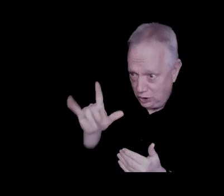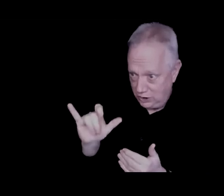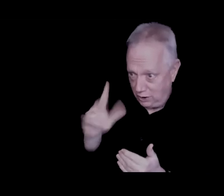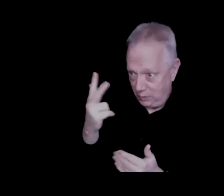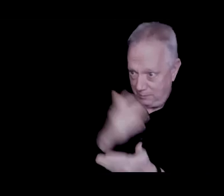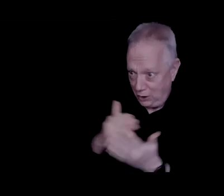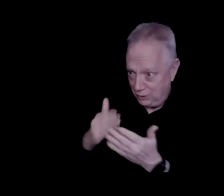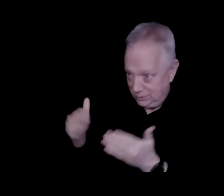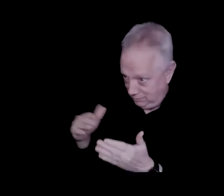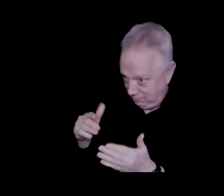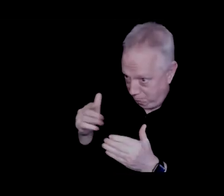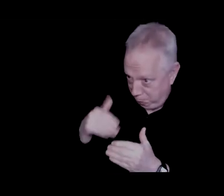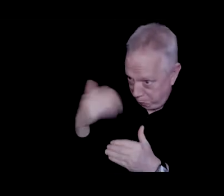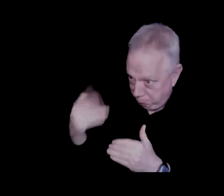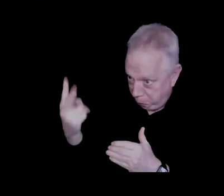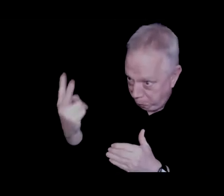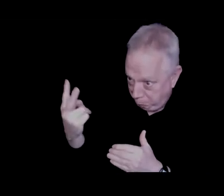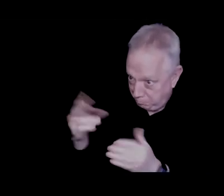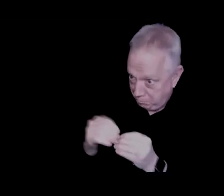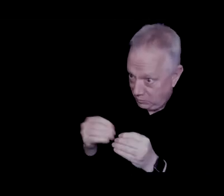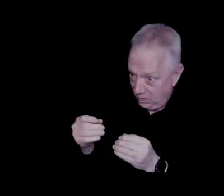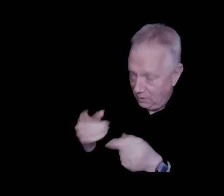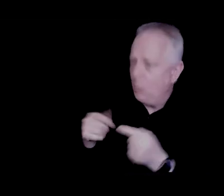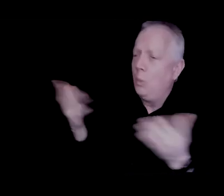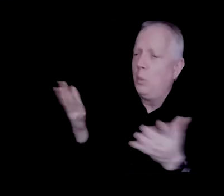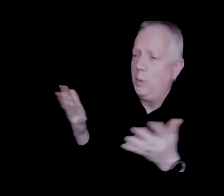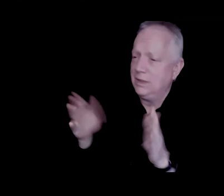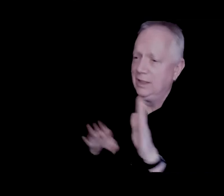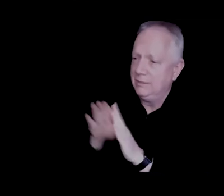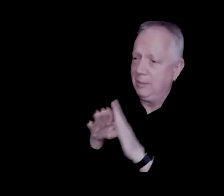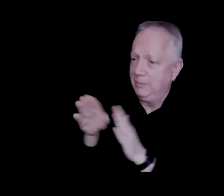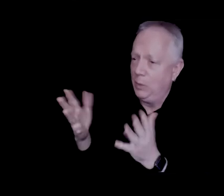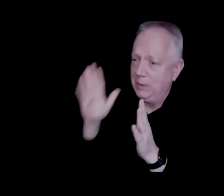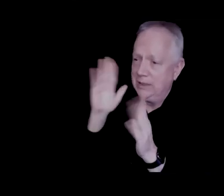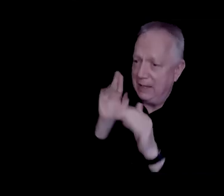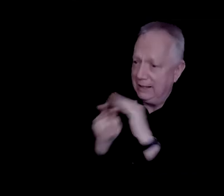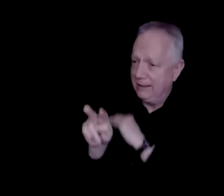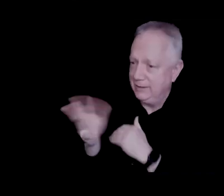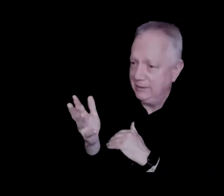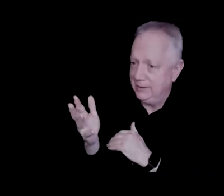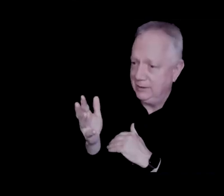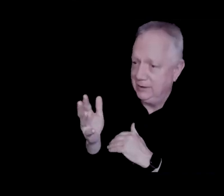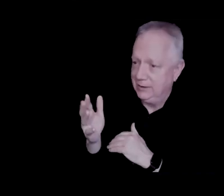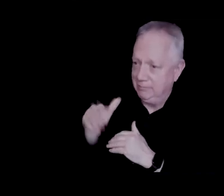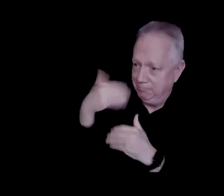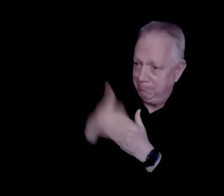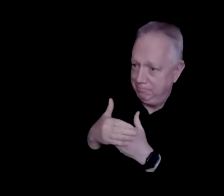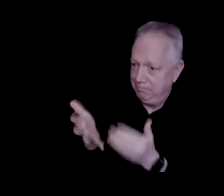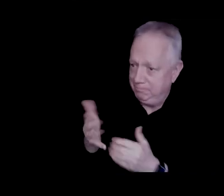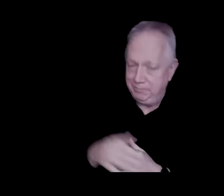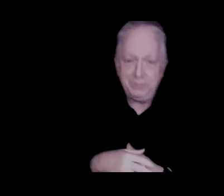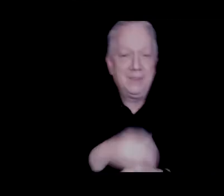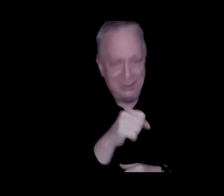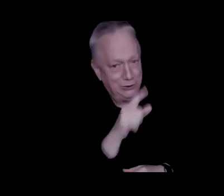tell us a little bit about what's going to develop? What can we expect to follow? Yes, this